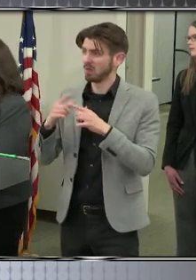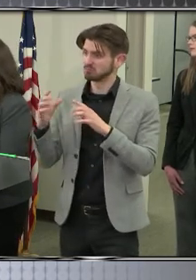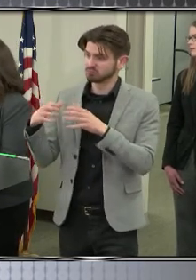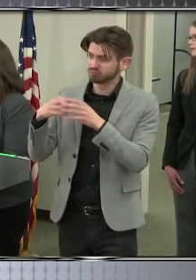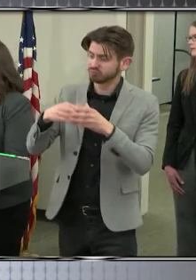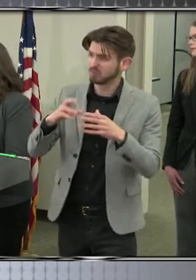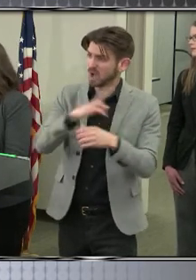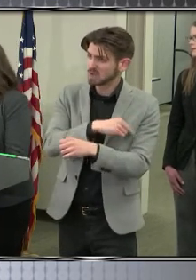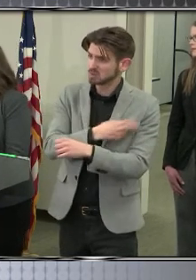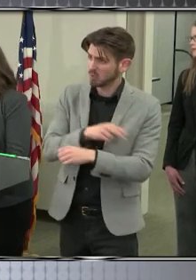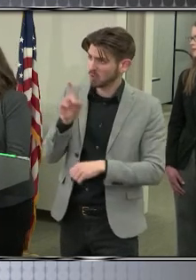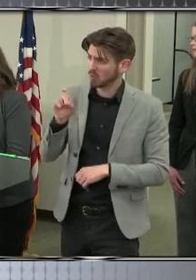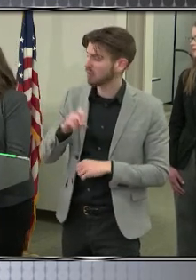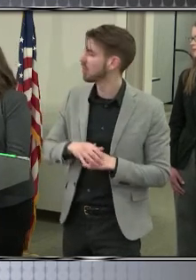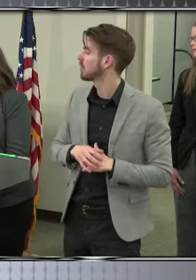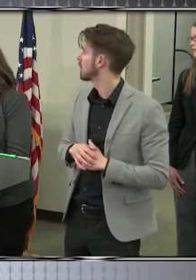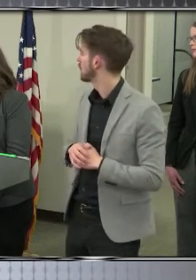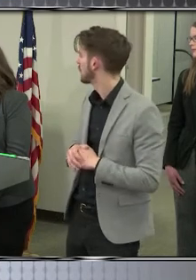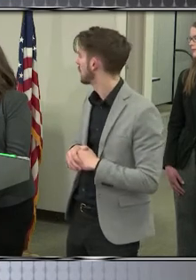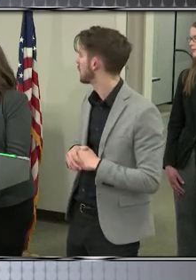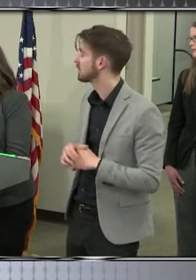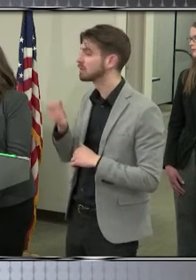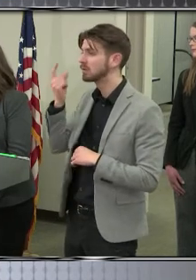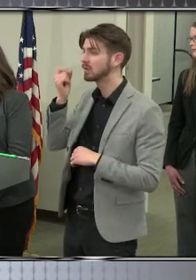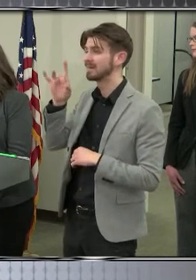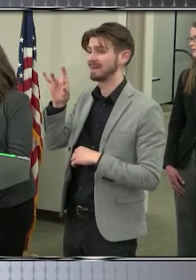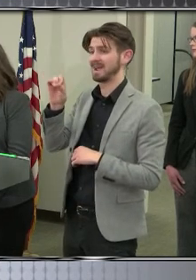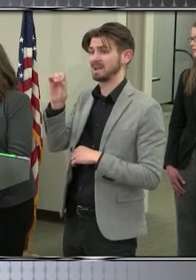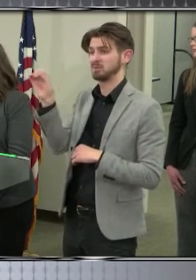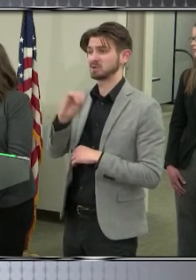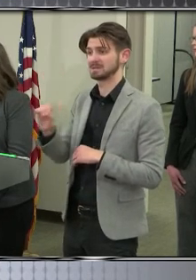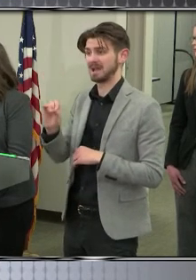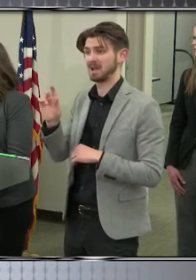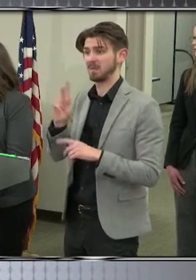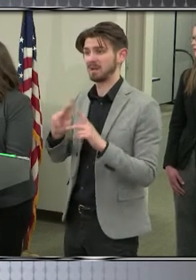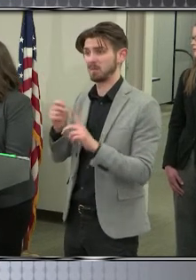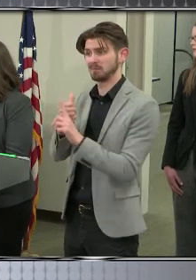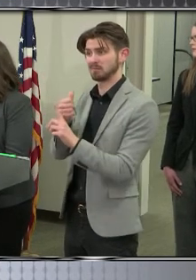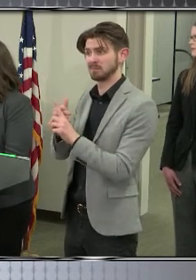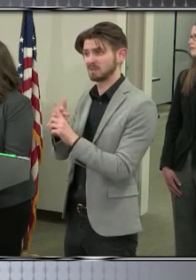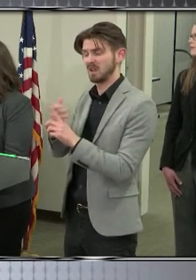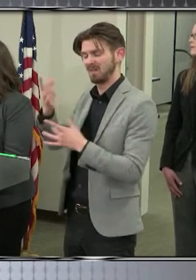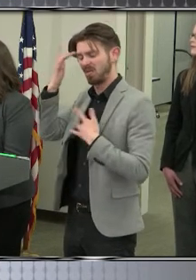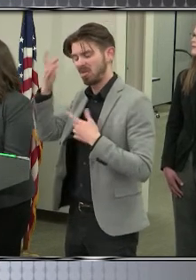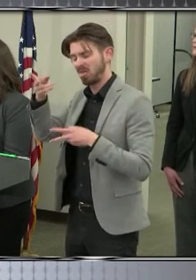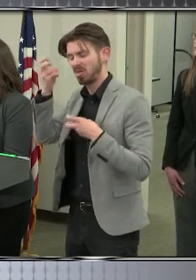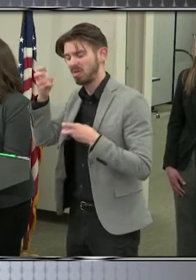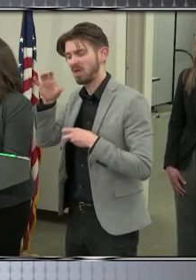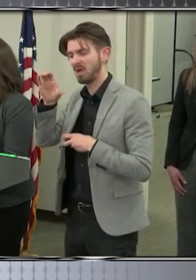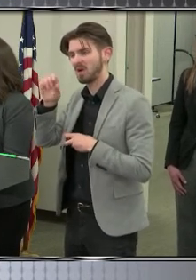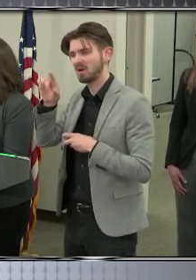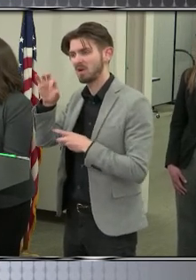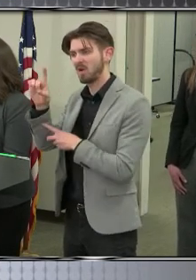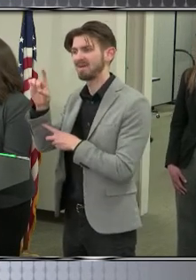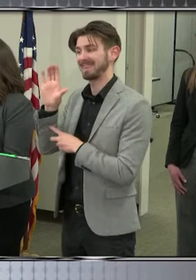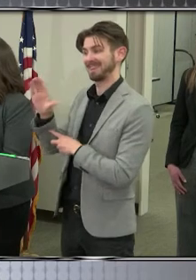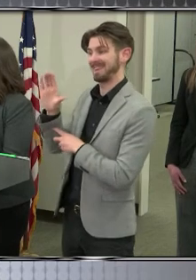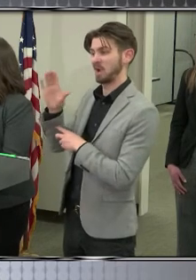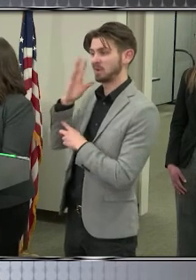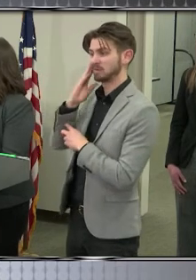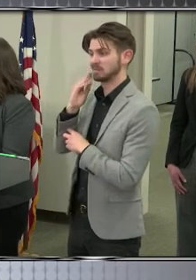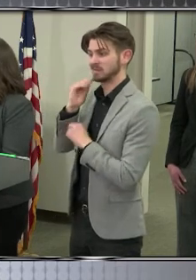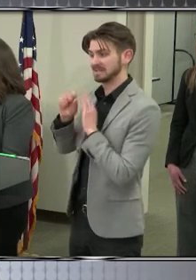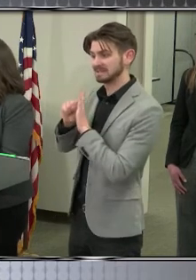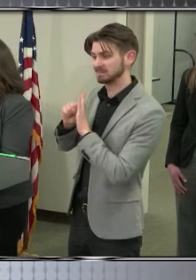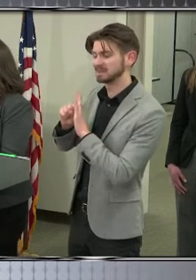that 80% or more of individuals infected with COVID-19 will have mild symptoms,